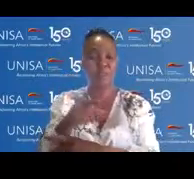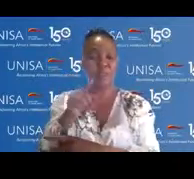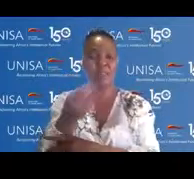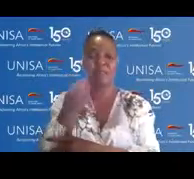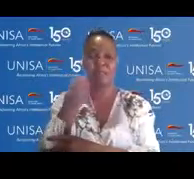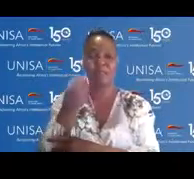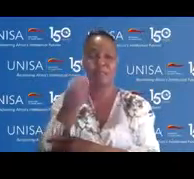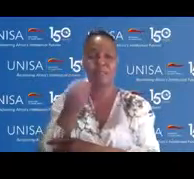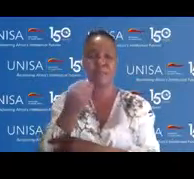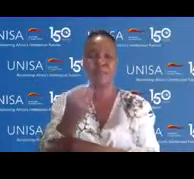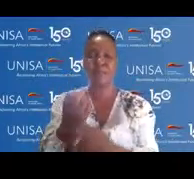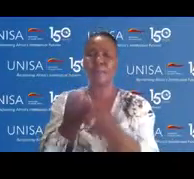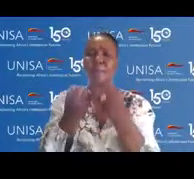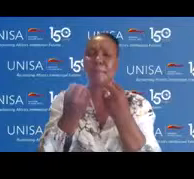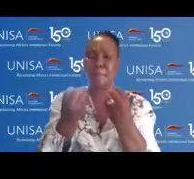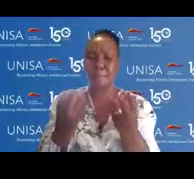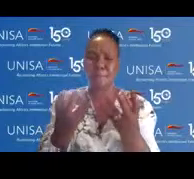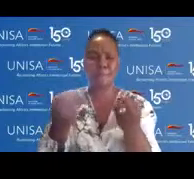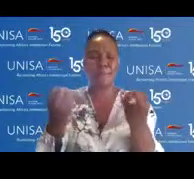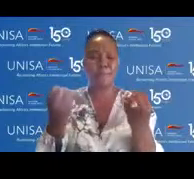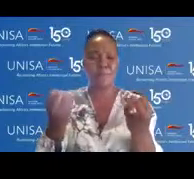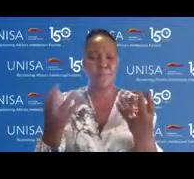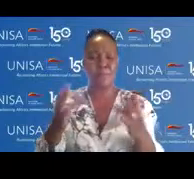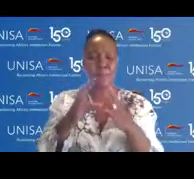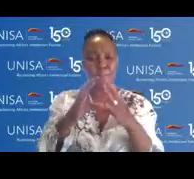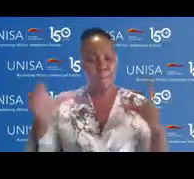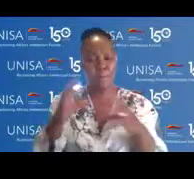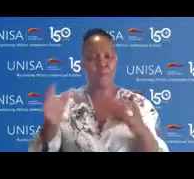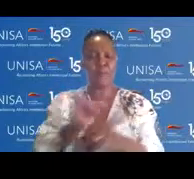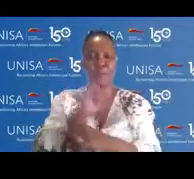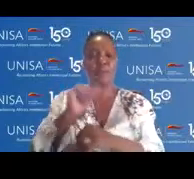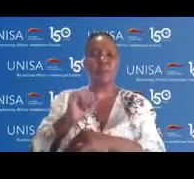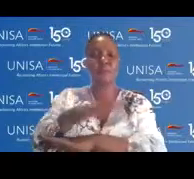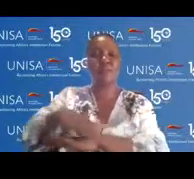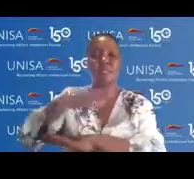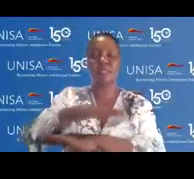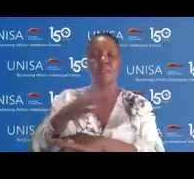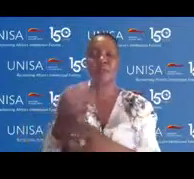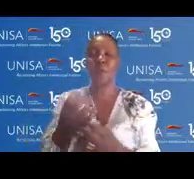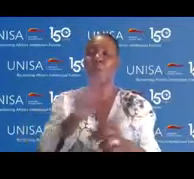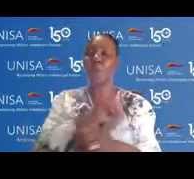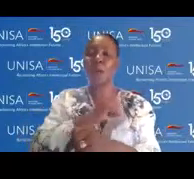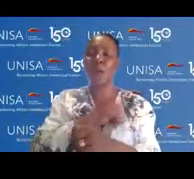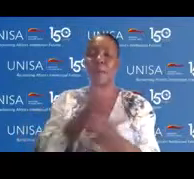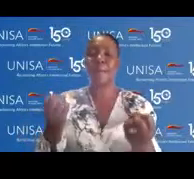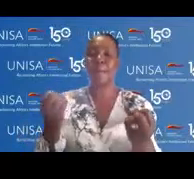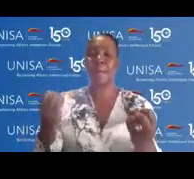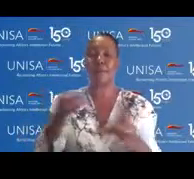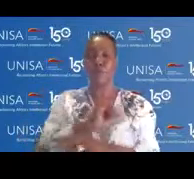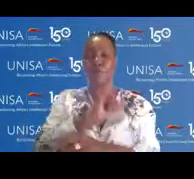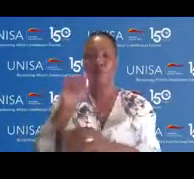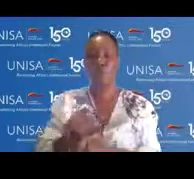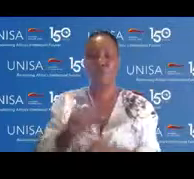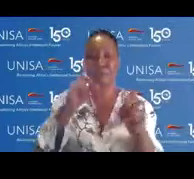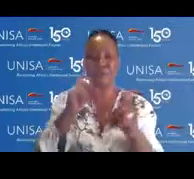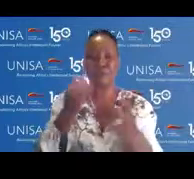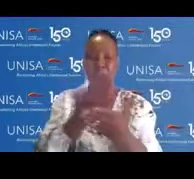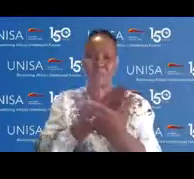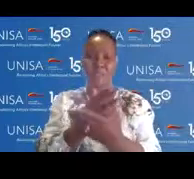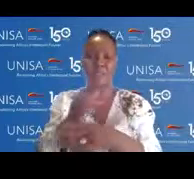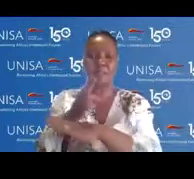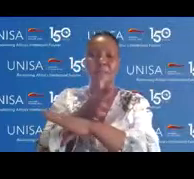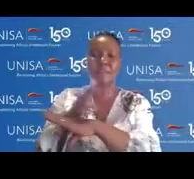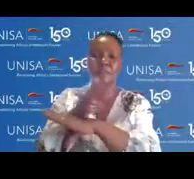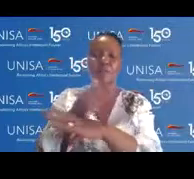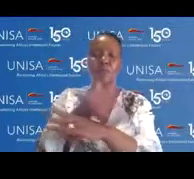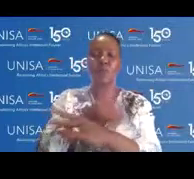of space. It really, because a lot of the pictures and stuff that you're sharing, videos, it all sits on your device.